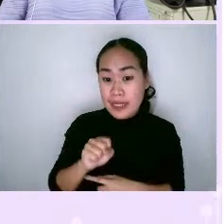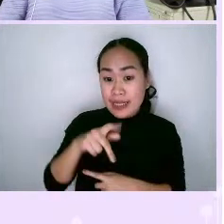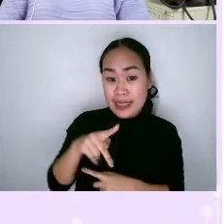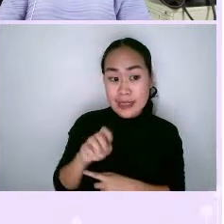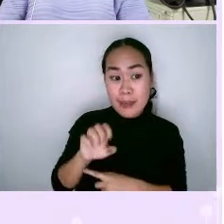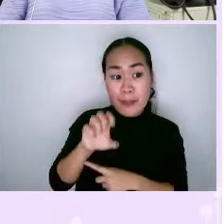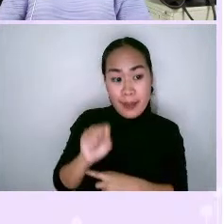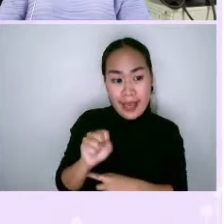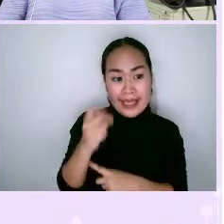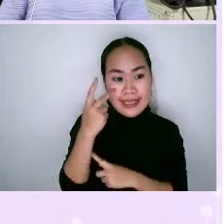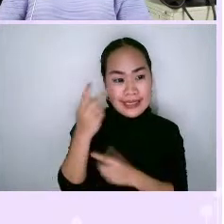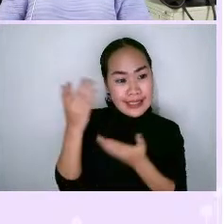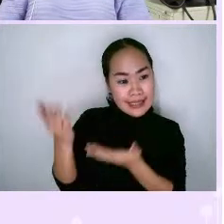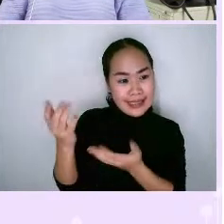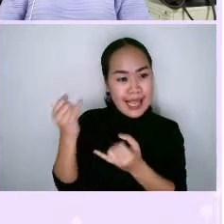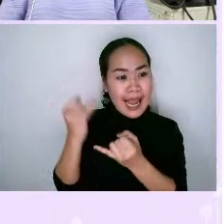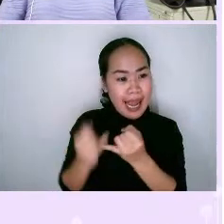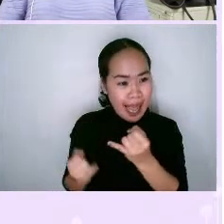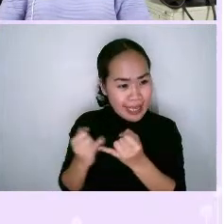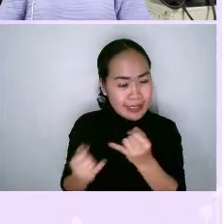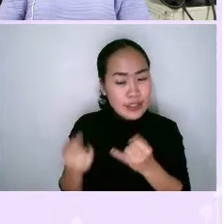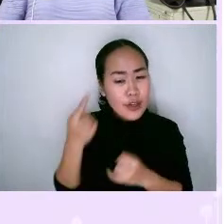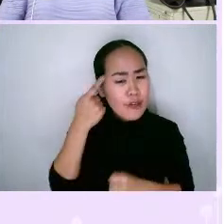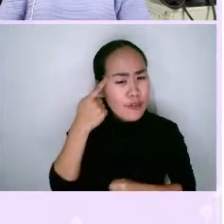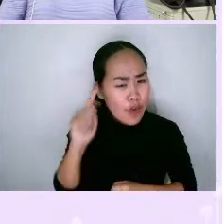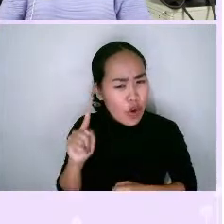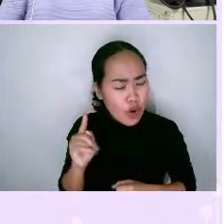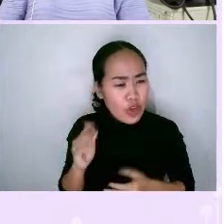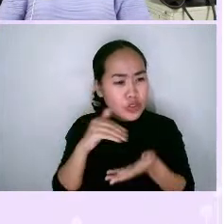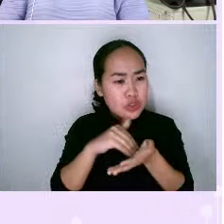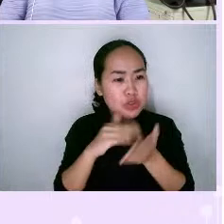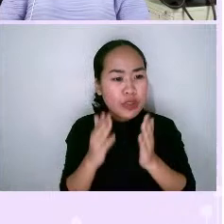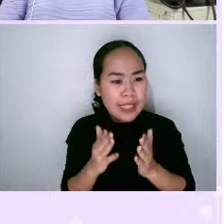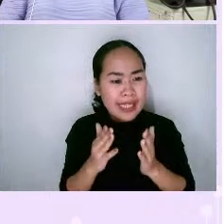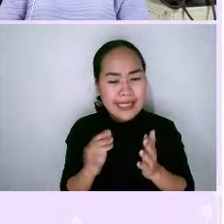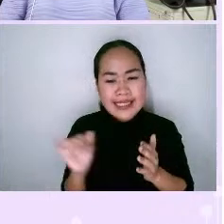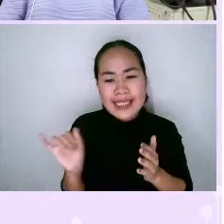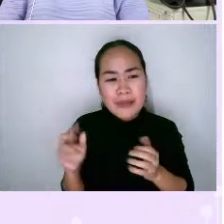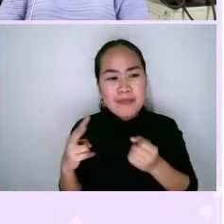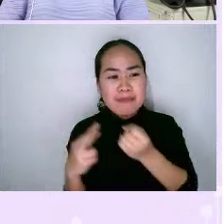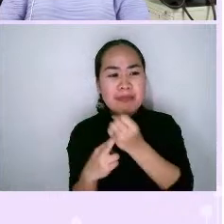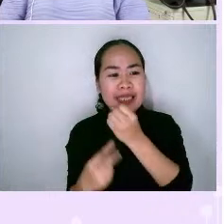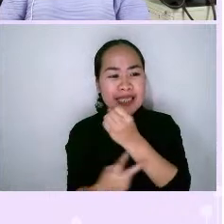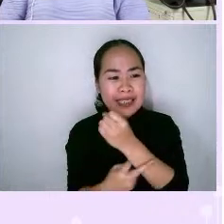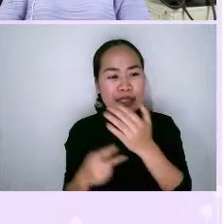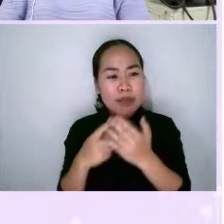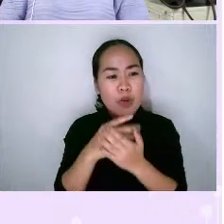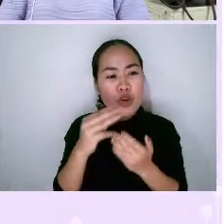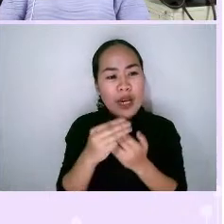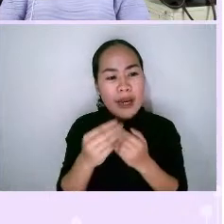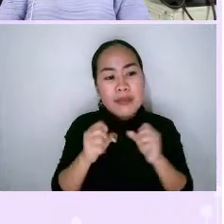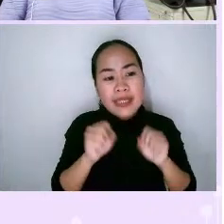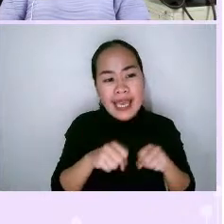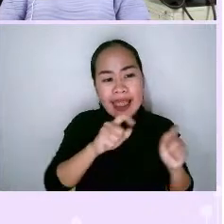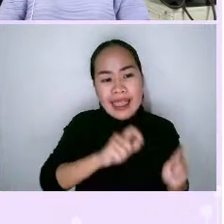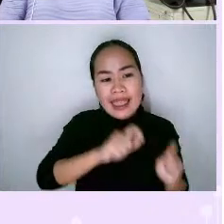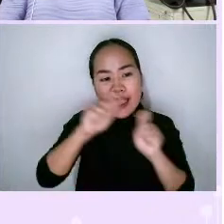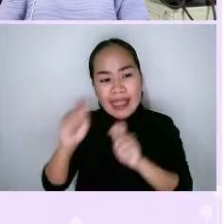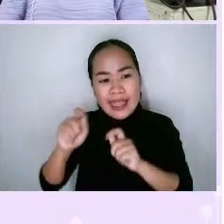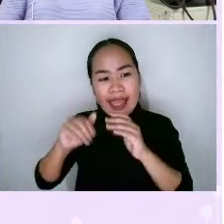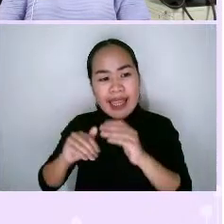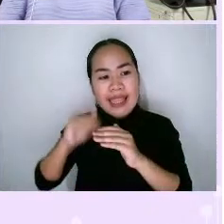Program for Employment of Students. It's an employment bridging program at providing temporary employment to